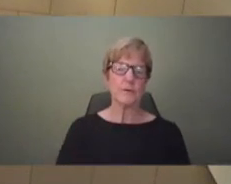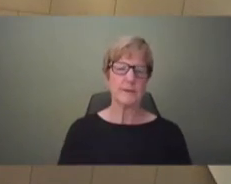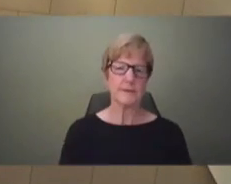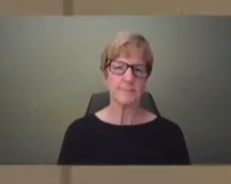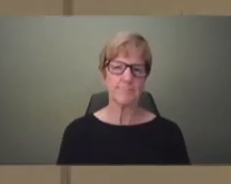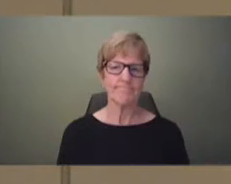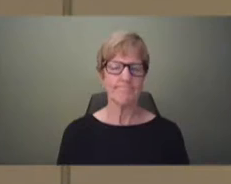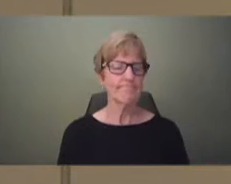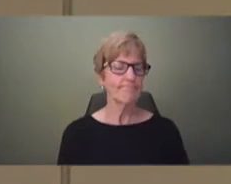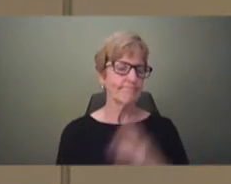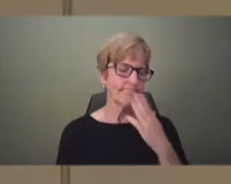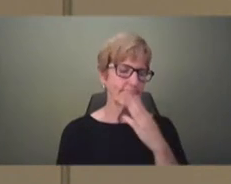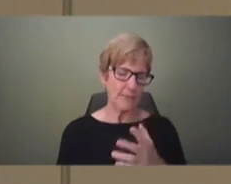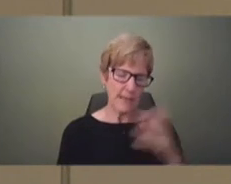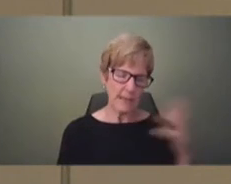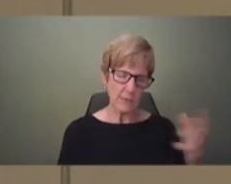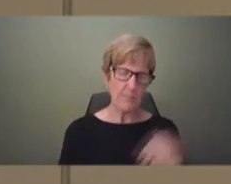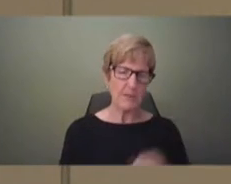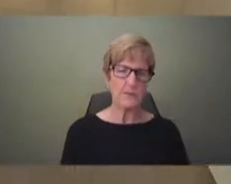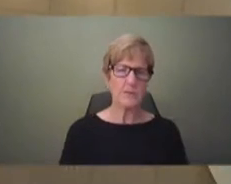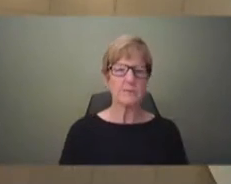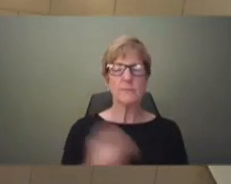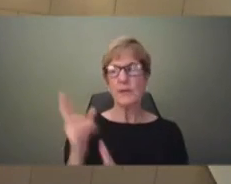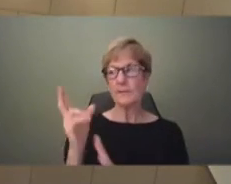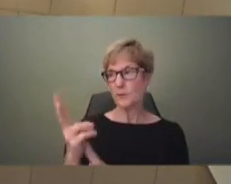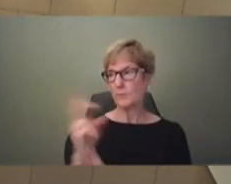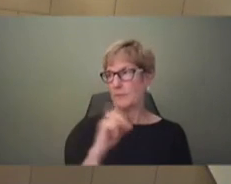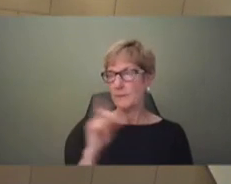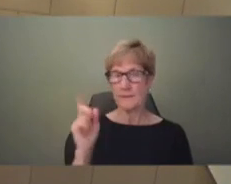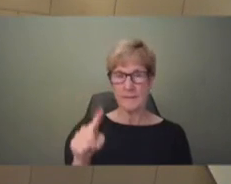much uh Mr Ferguson you have two minutes for